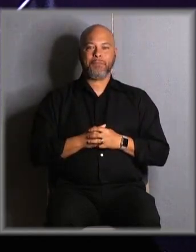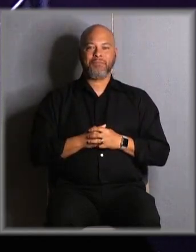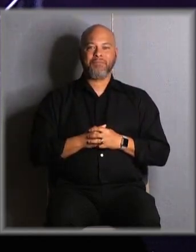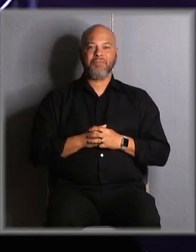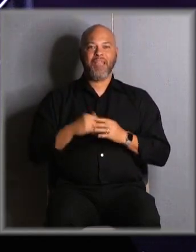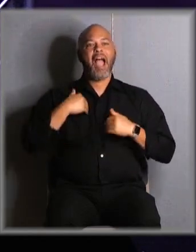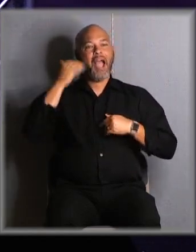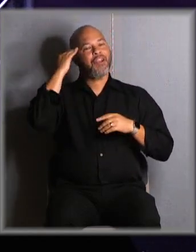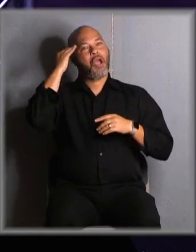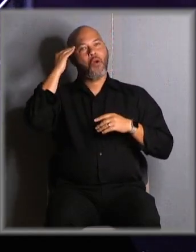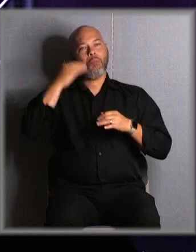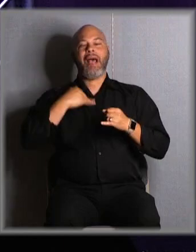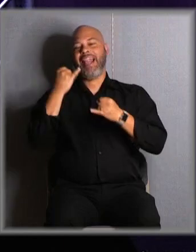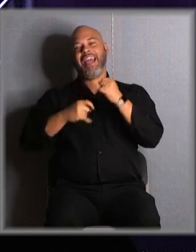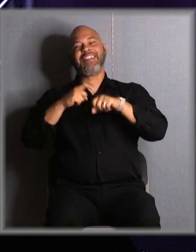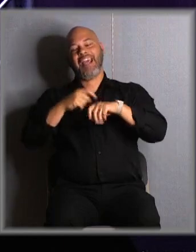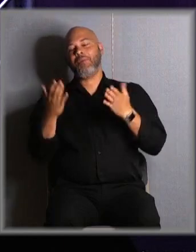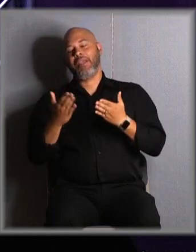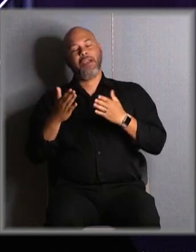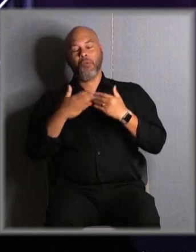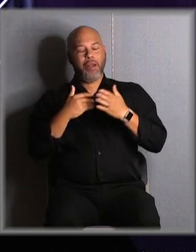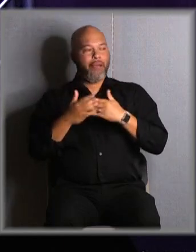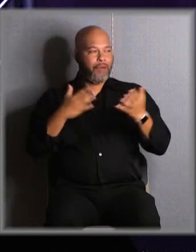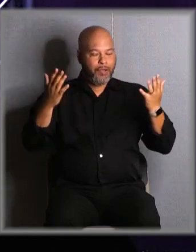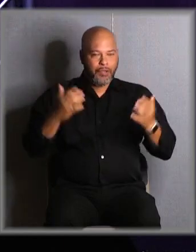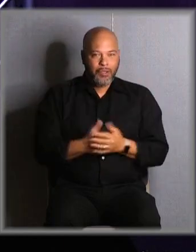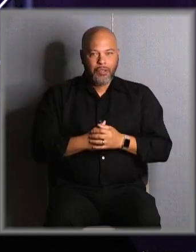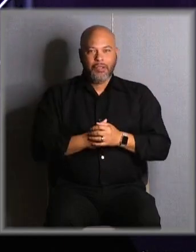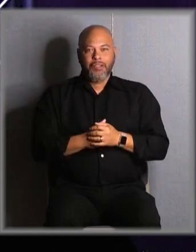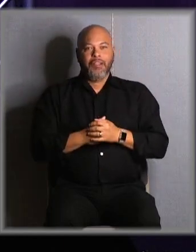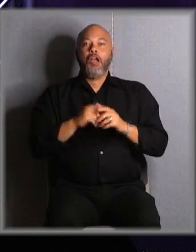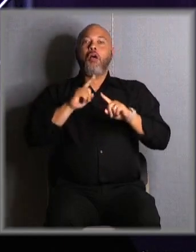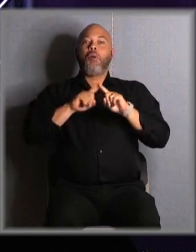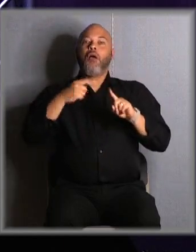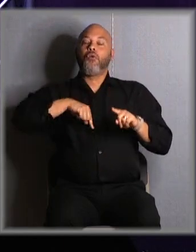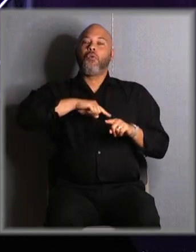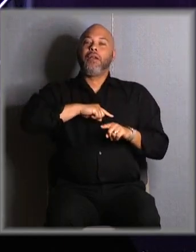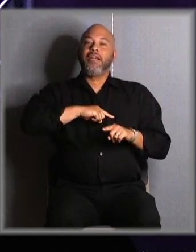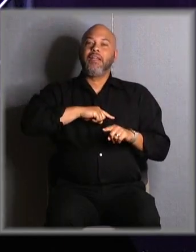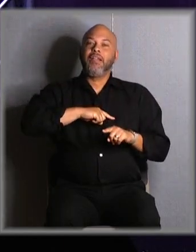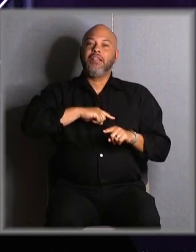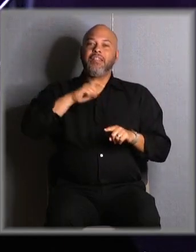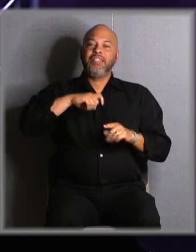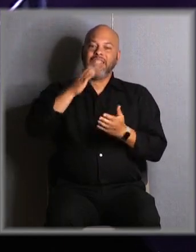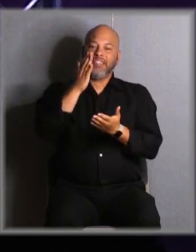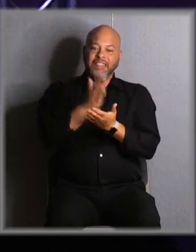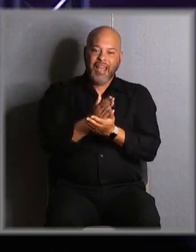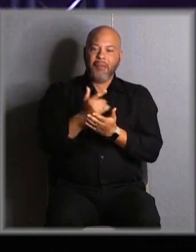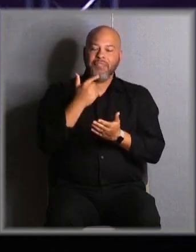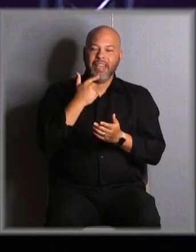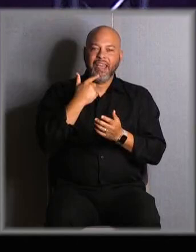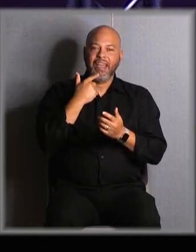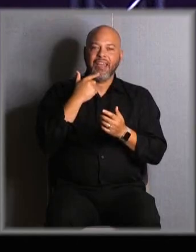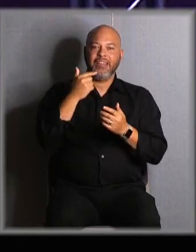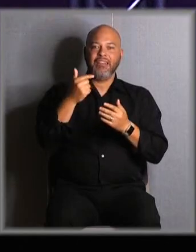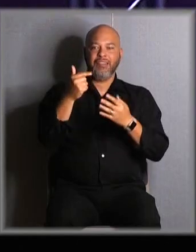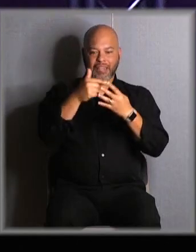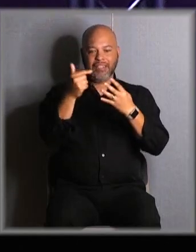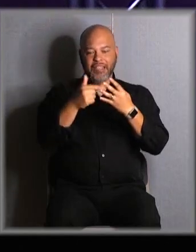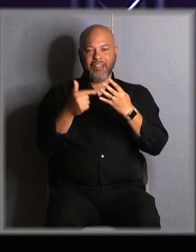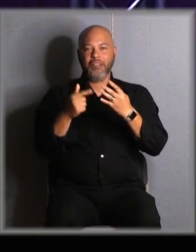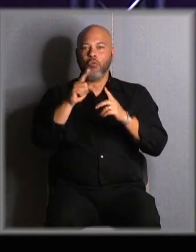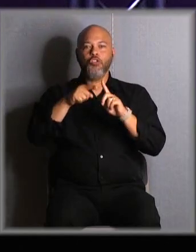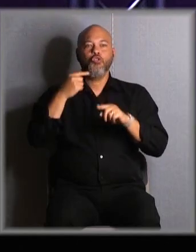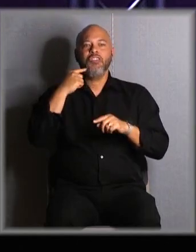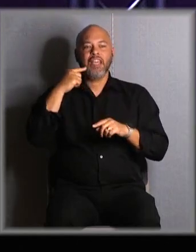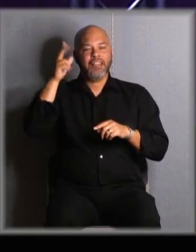I know it'd be my last time here, but after that one. We need to know that. Stop saying these things when you're thinking, amen. The